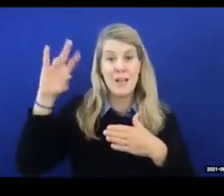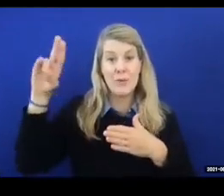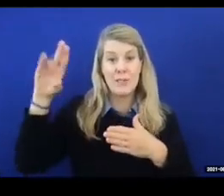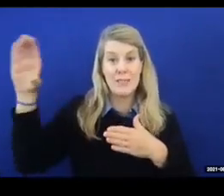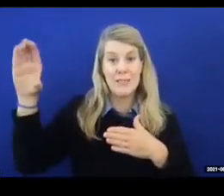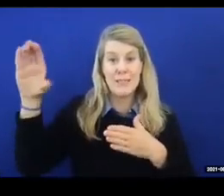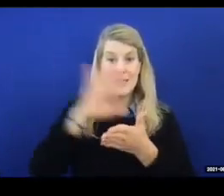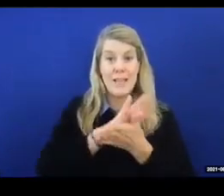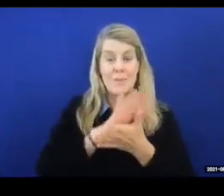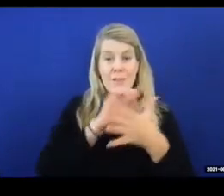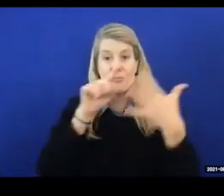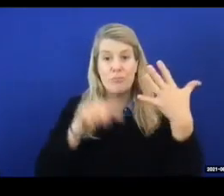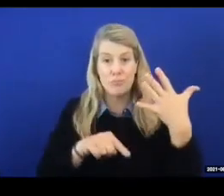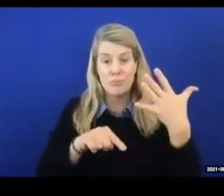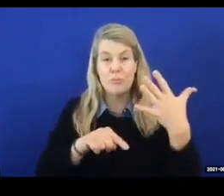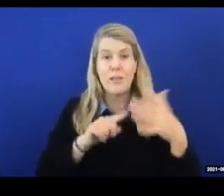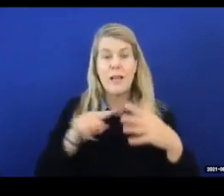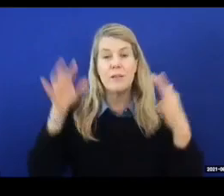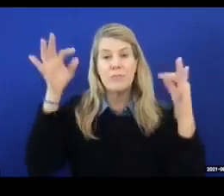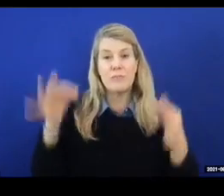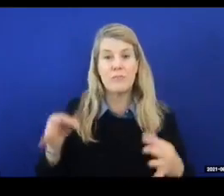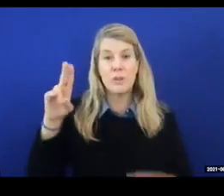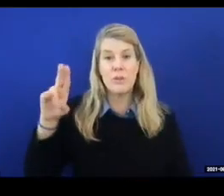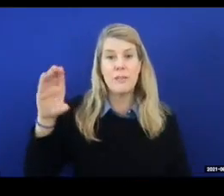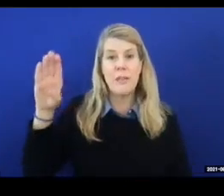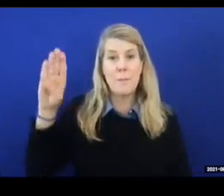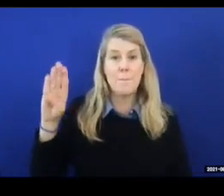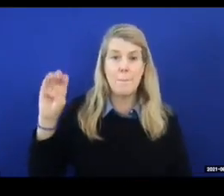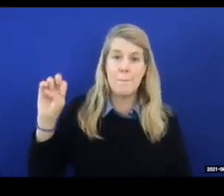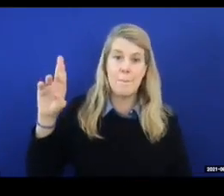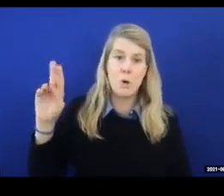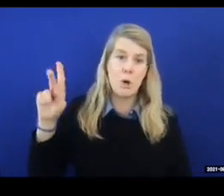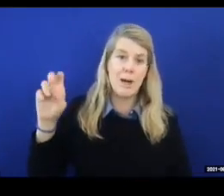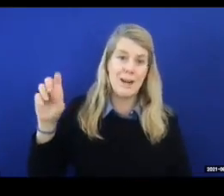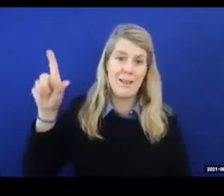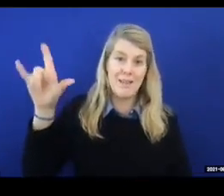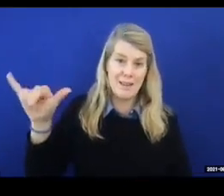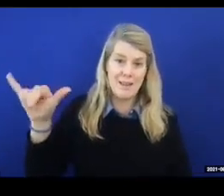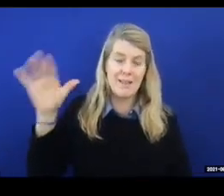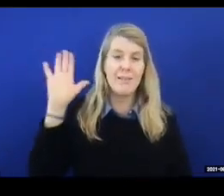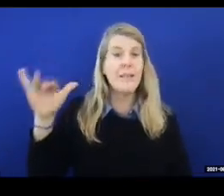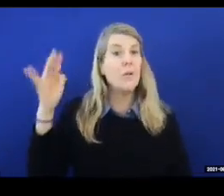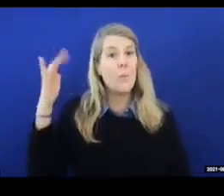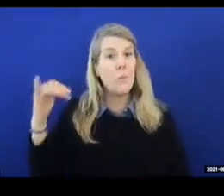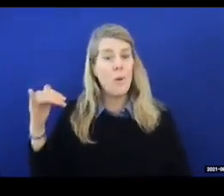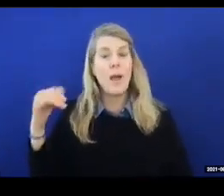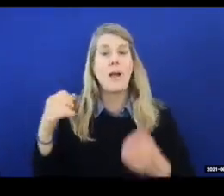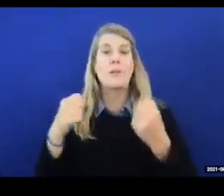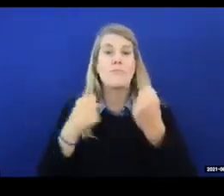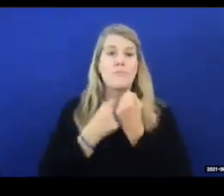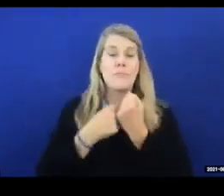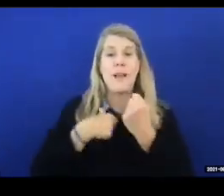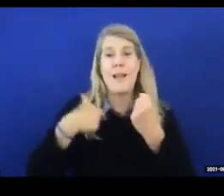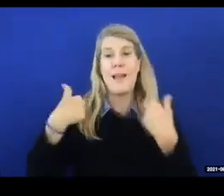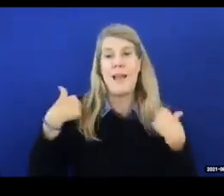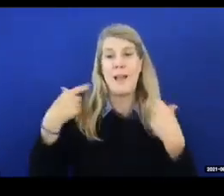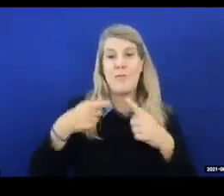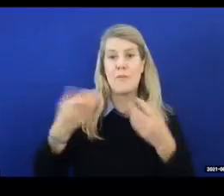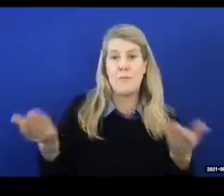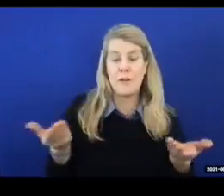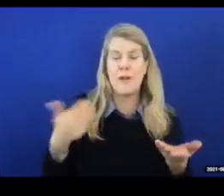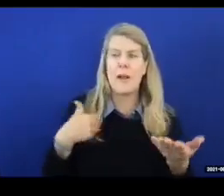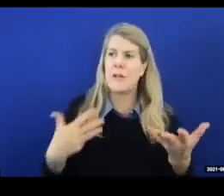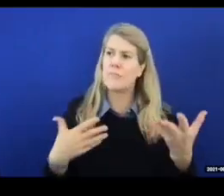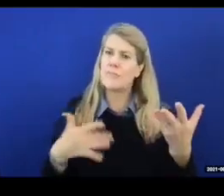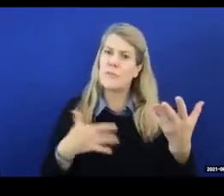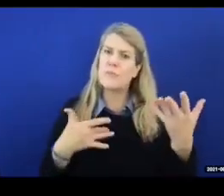UC campuses and I decided to go to UC Berkeley. This was because of the strong foundation I had during the SMC journey, and I have